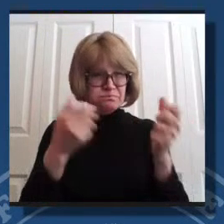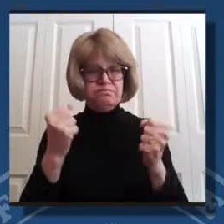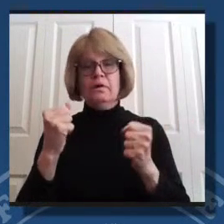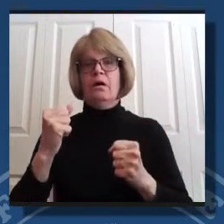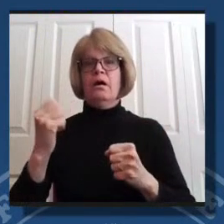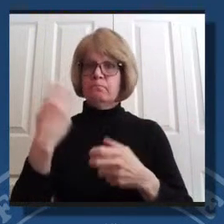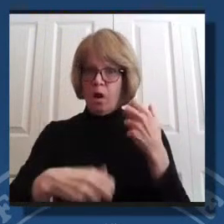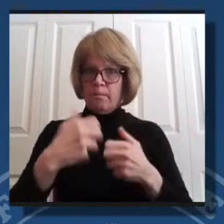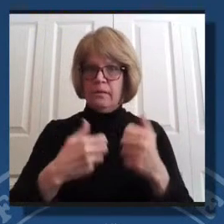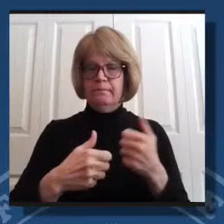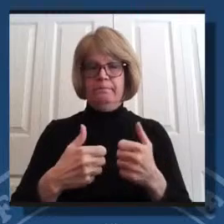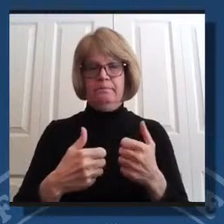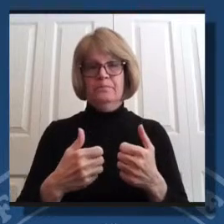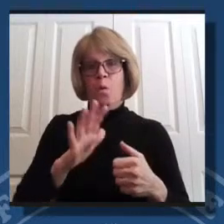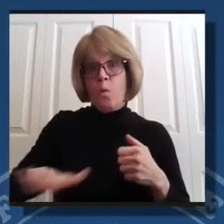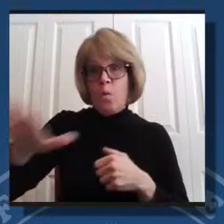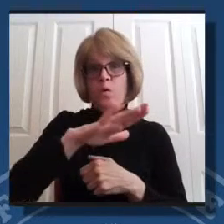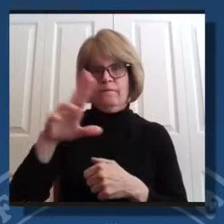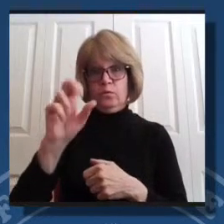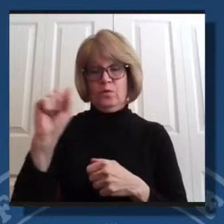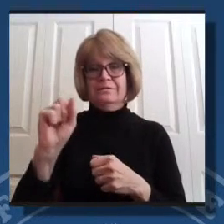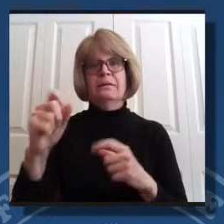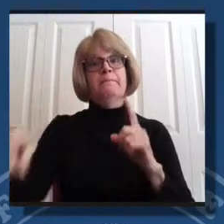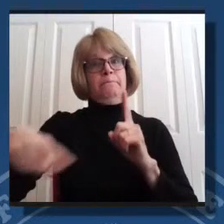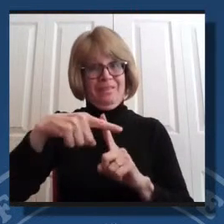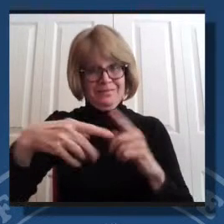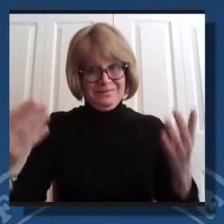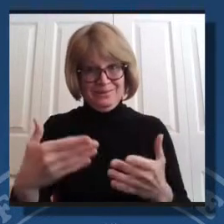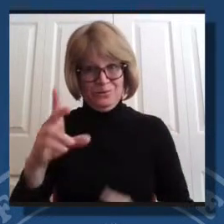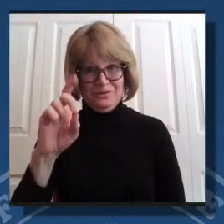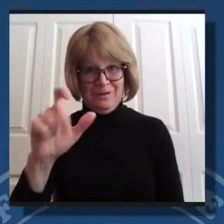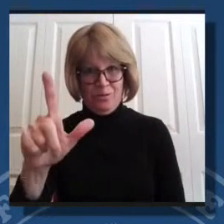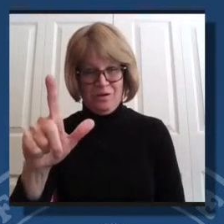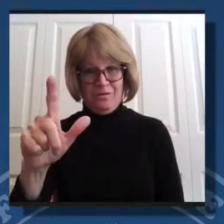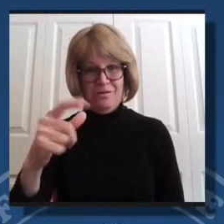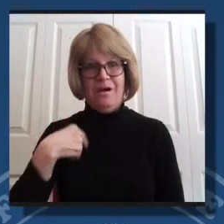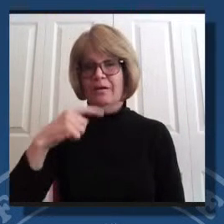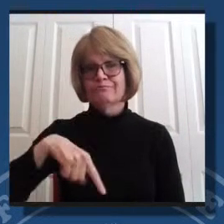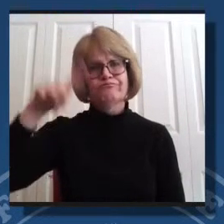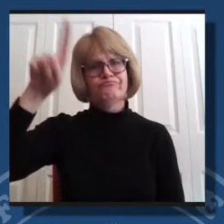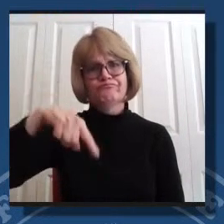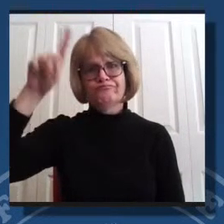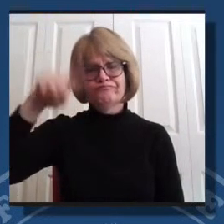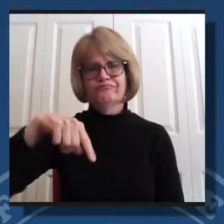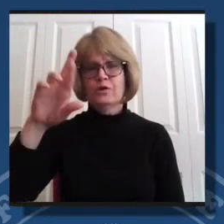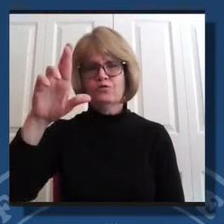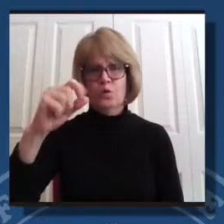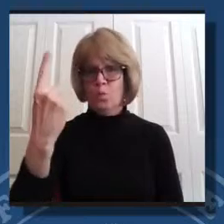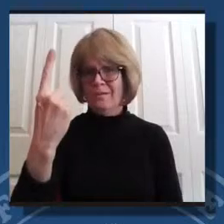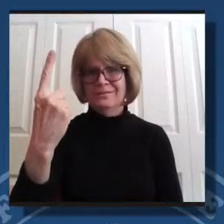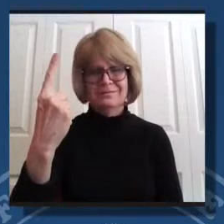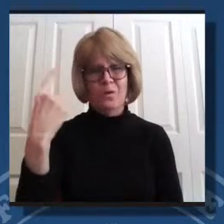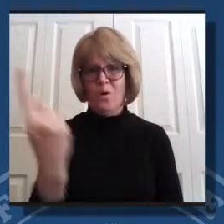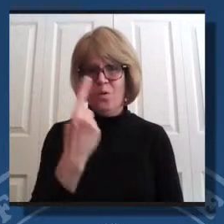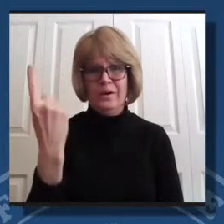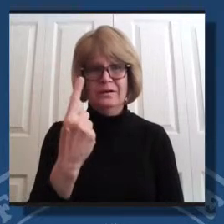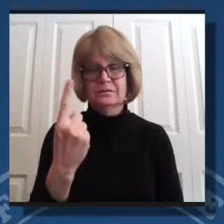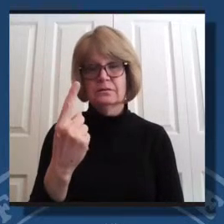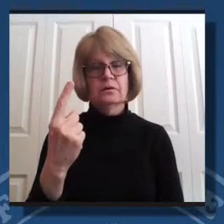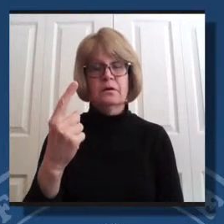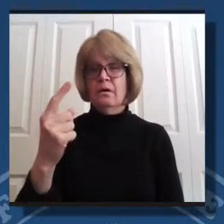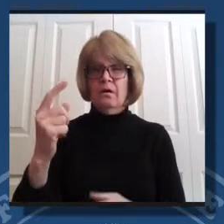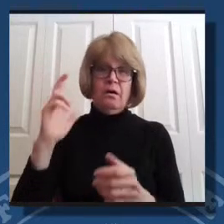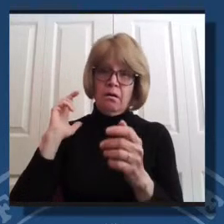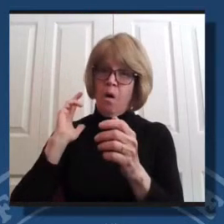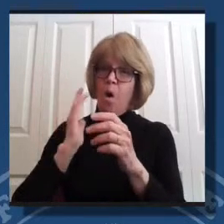United States, but right here in Delaware. And I travel Route 1 all the time. They're going past 90 miles an